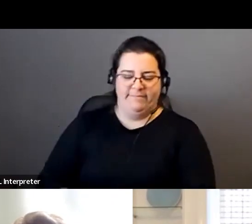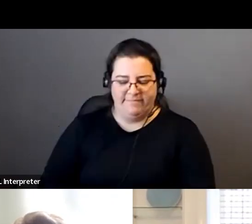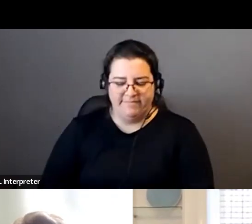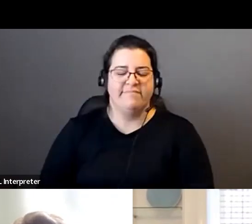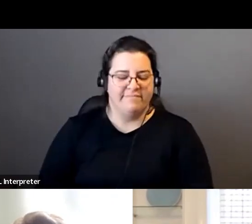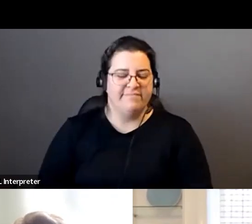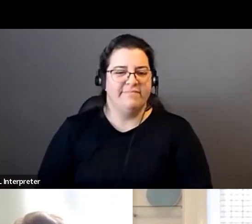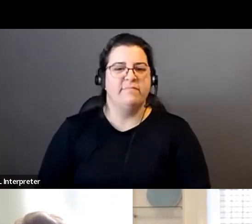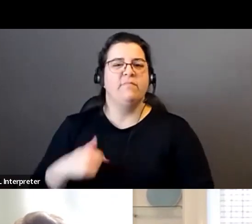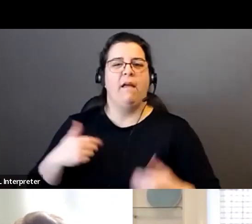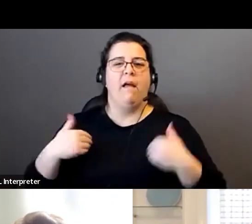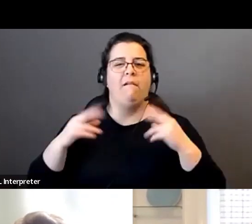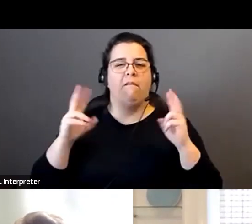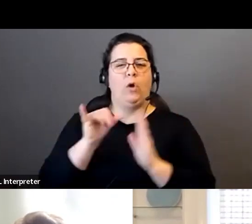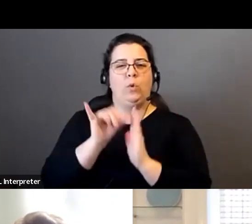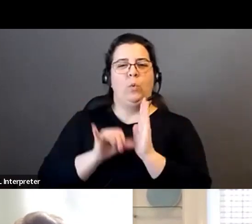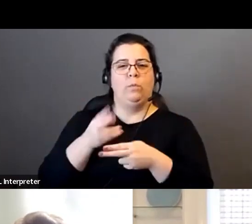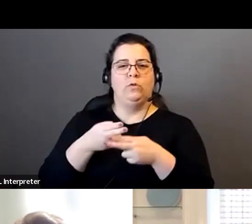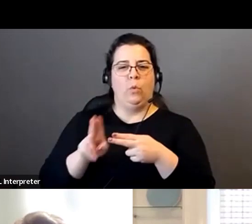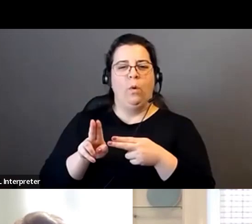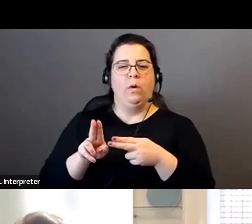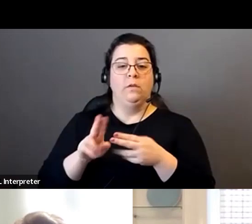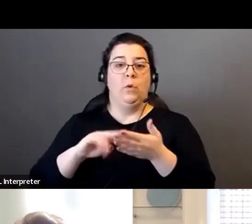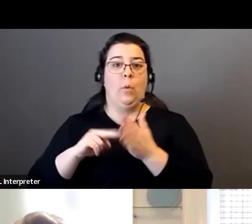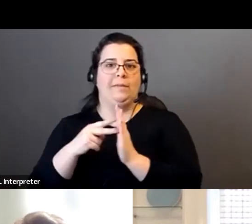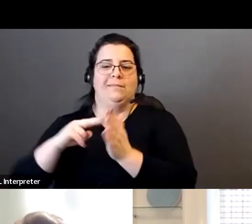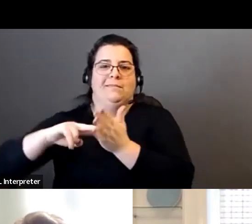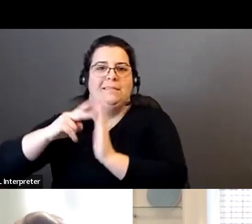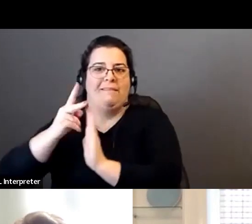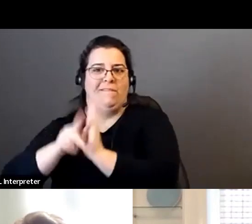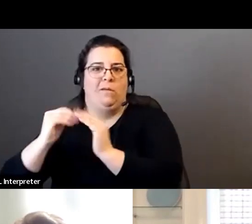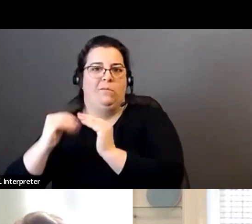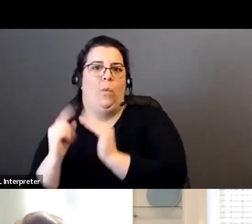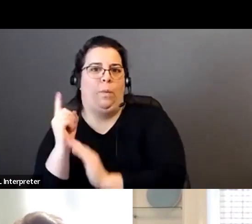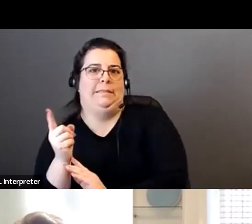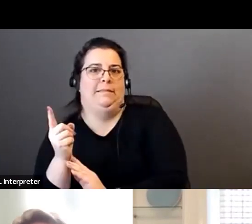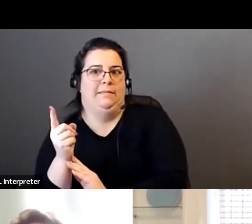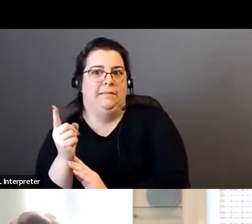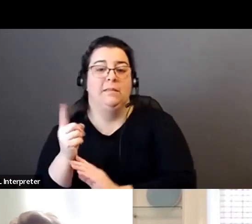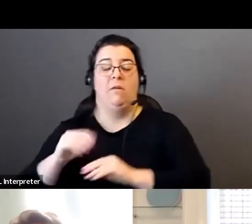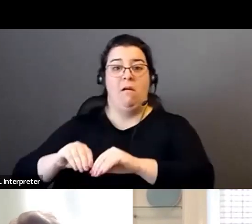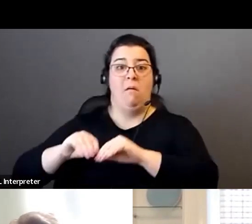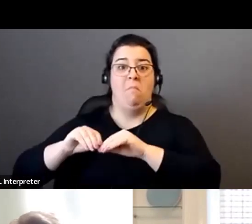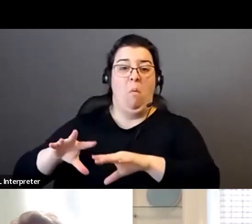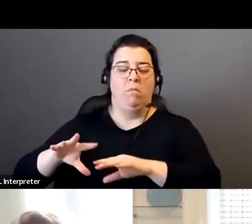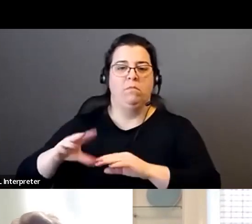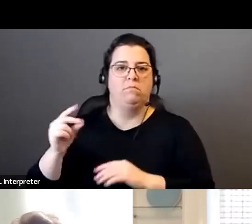YouTube short, which is a 1-minute video on YouTube the other day. It had over 2,000 views. Okay.